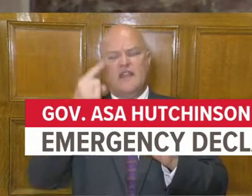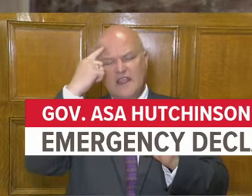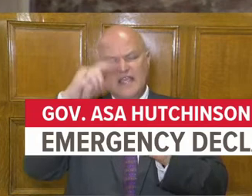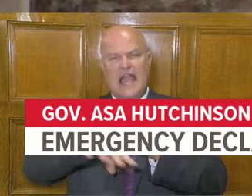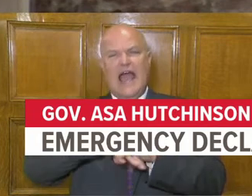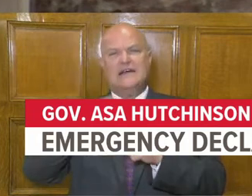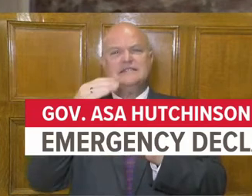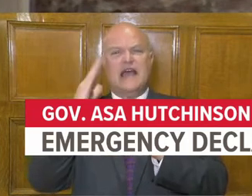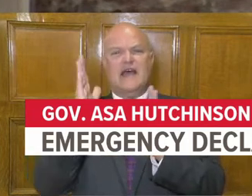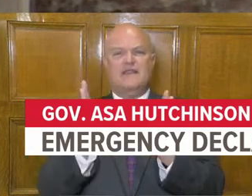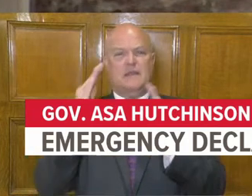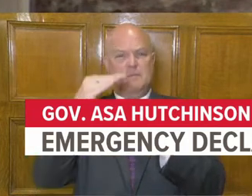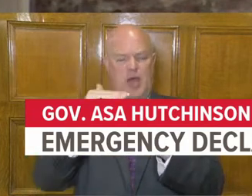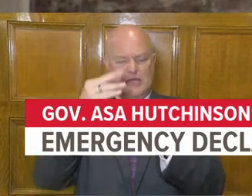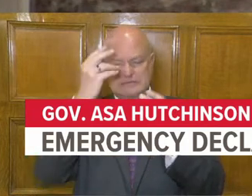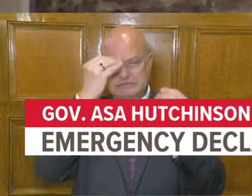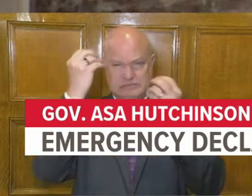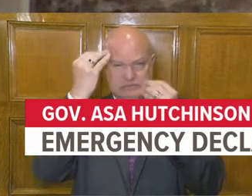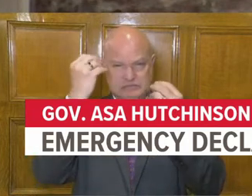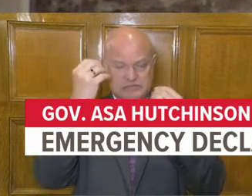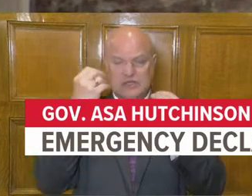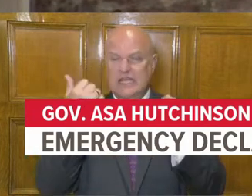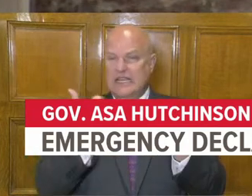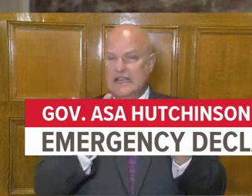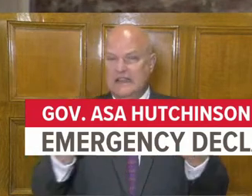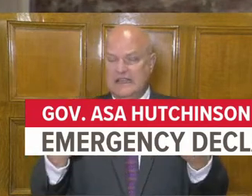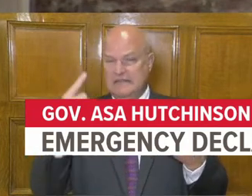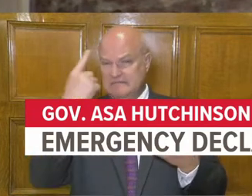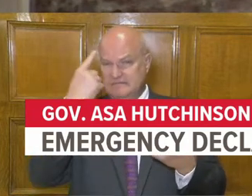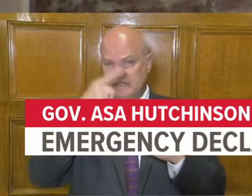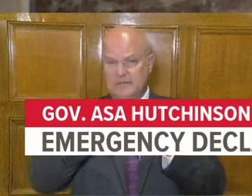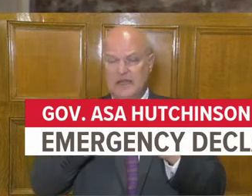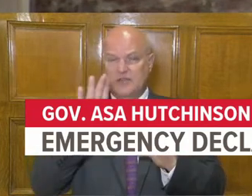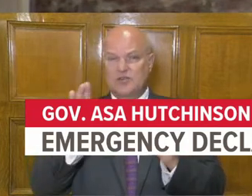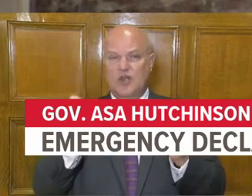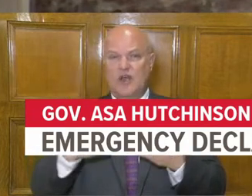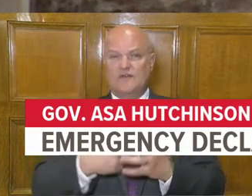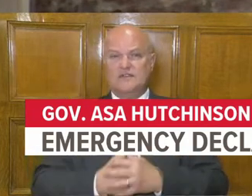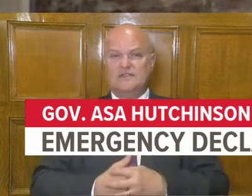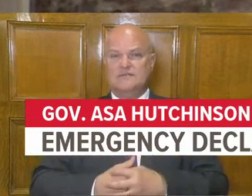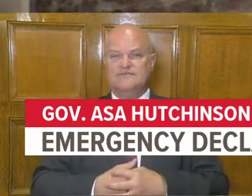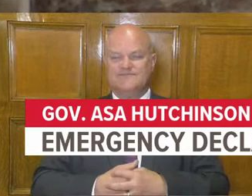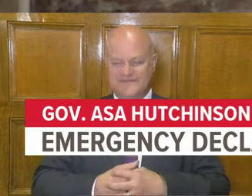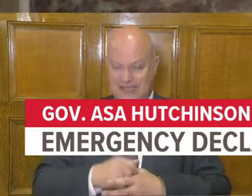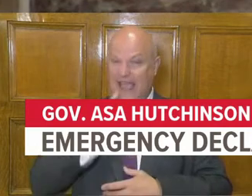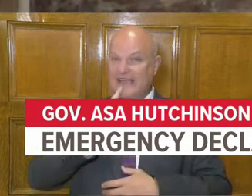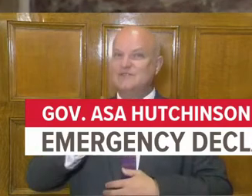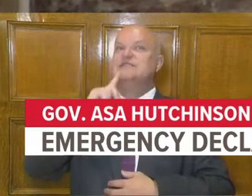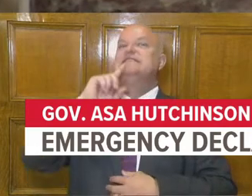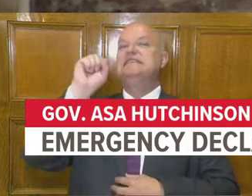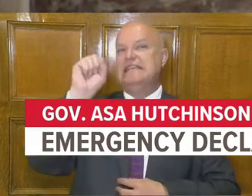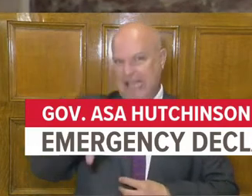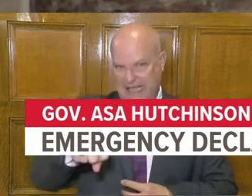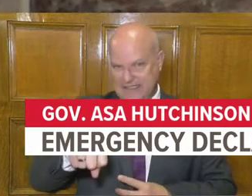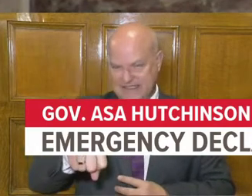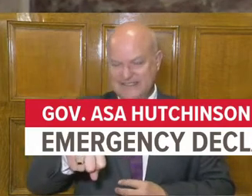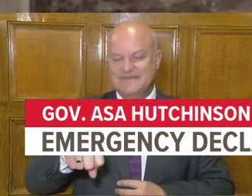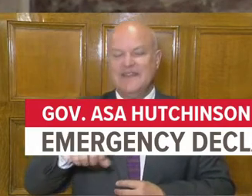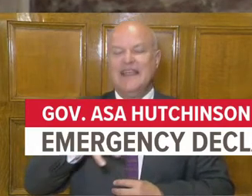basically, you know, vaccine lotteries. Has there anything been bantied about in your office? The answer is absolutely yes.